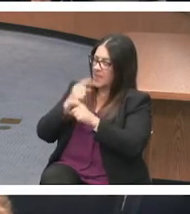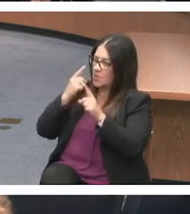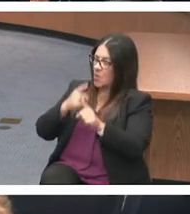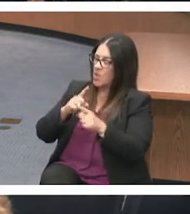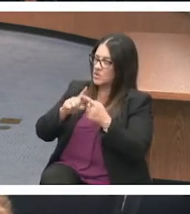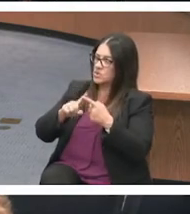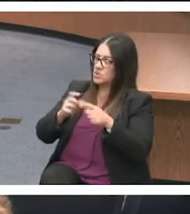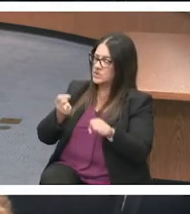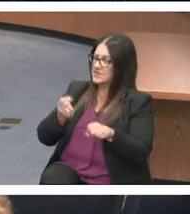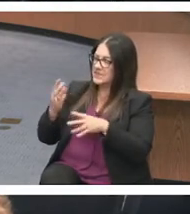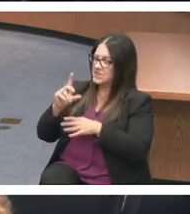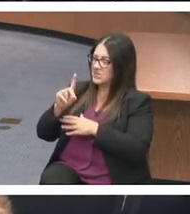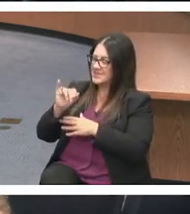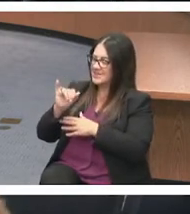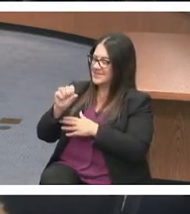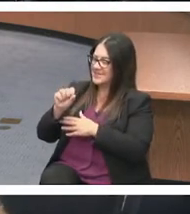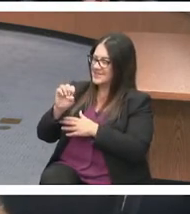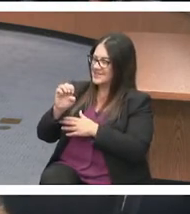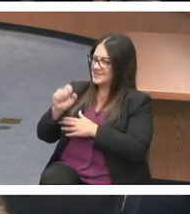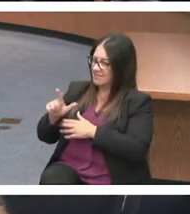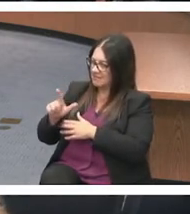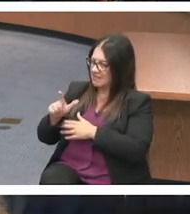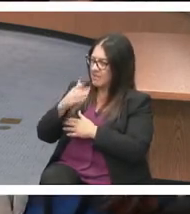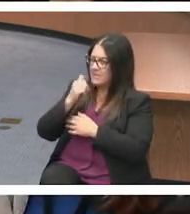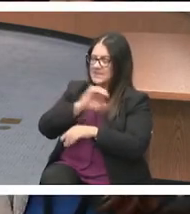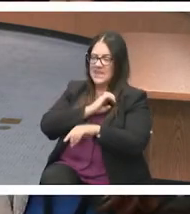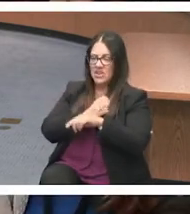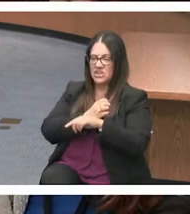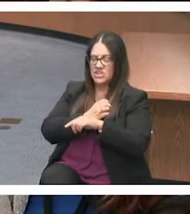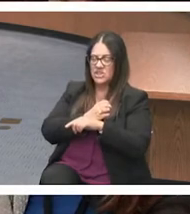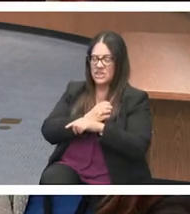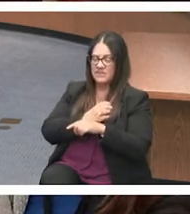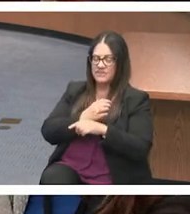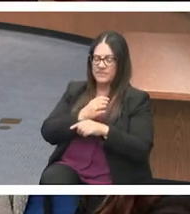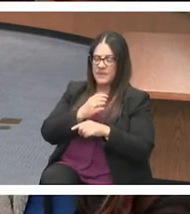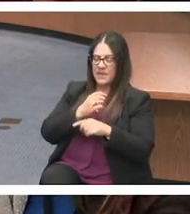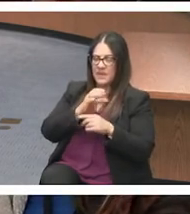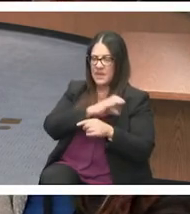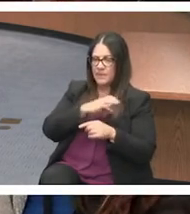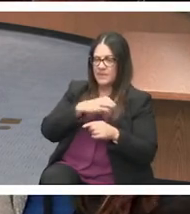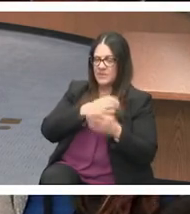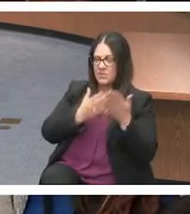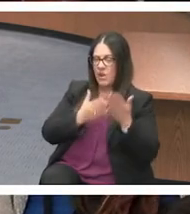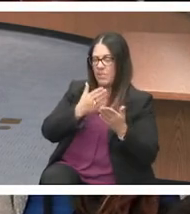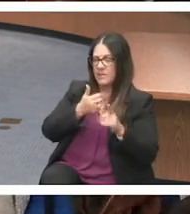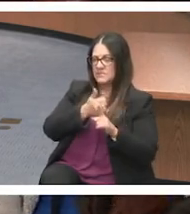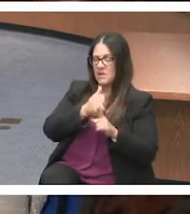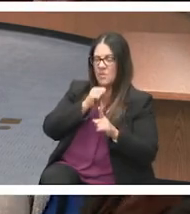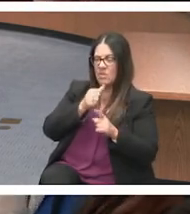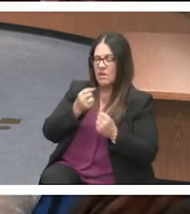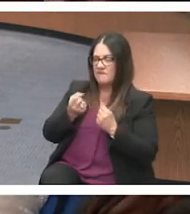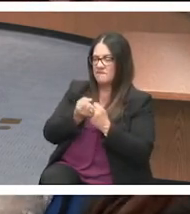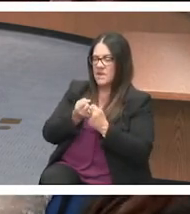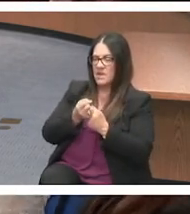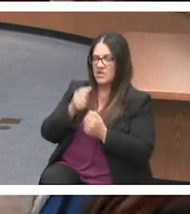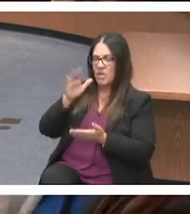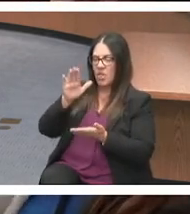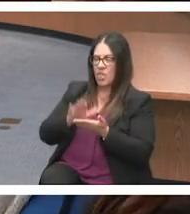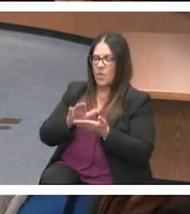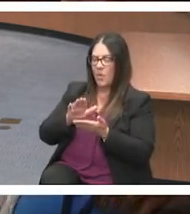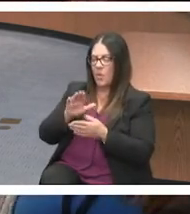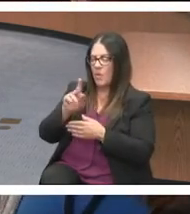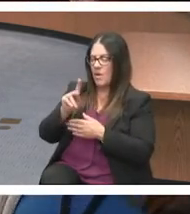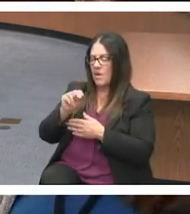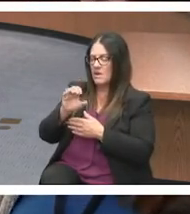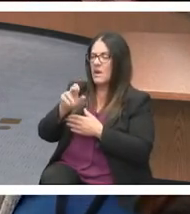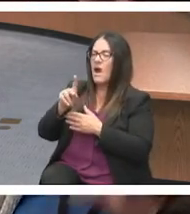diesel. The Energy Commission, for the third year this year, will probably not fund low NOx vehicles. Biofuels